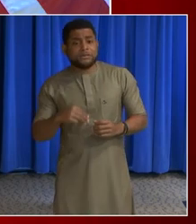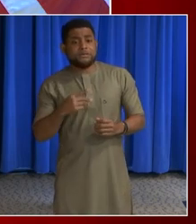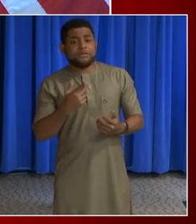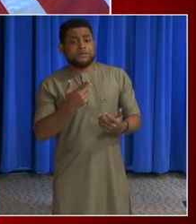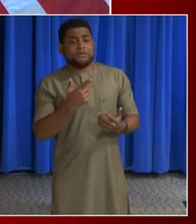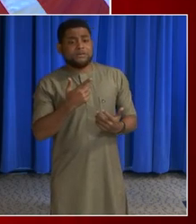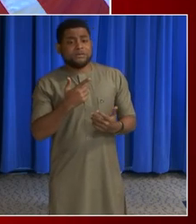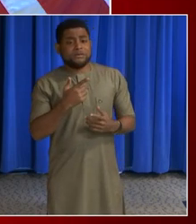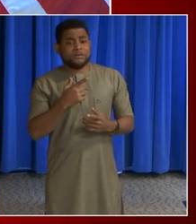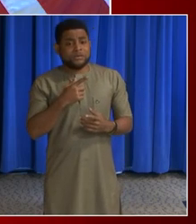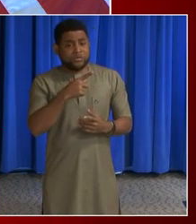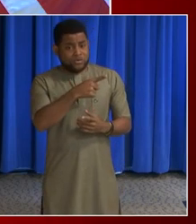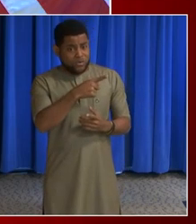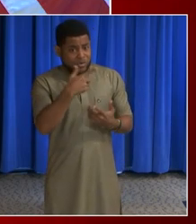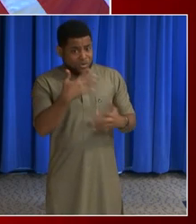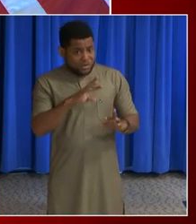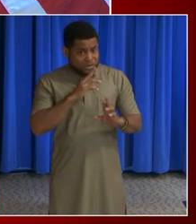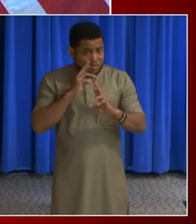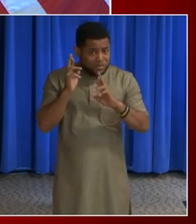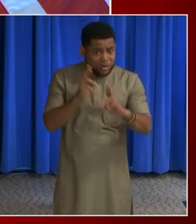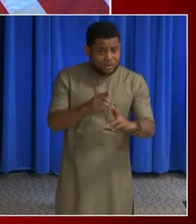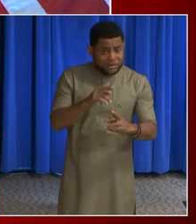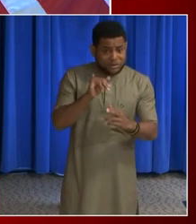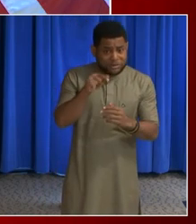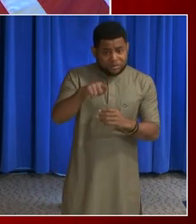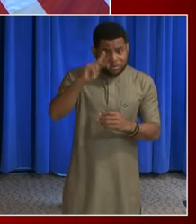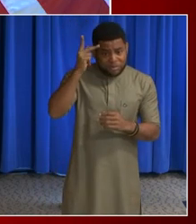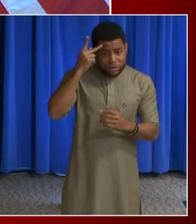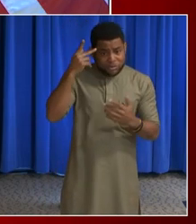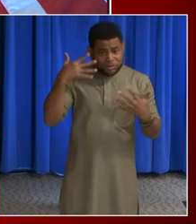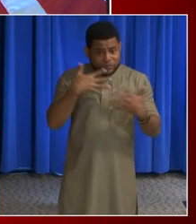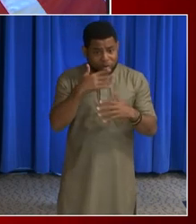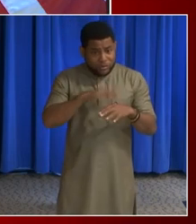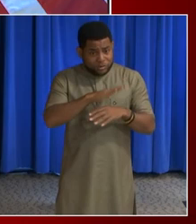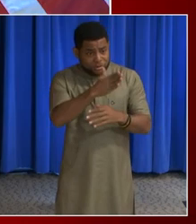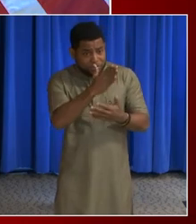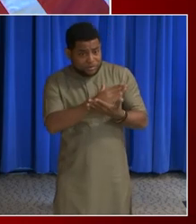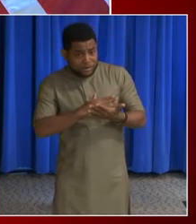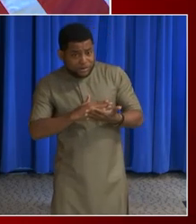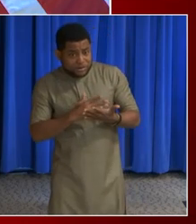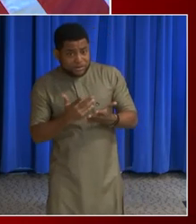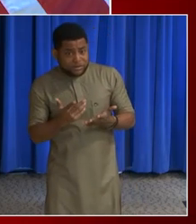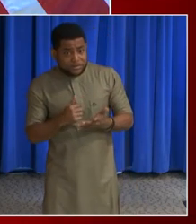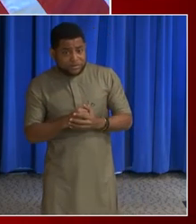to him at all? Your thoughts? Is this political theater on his part? And are you,